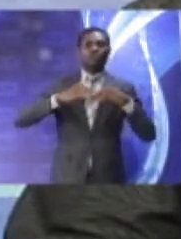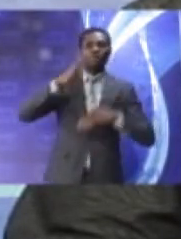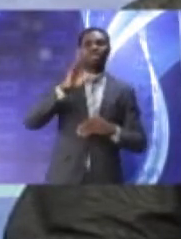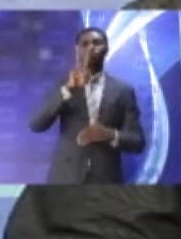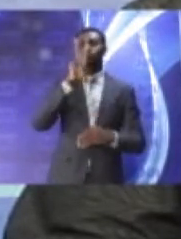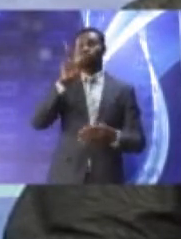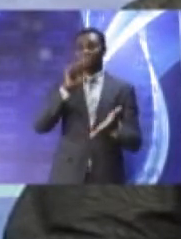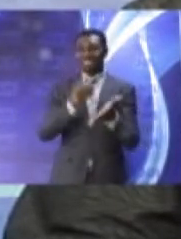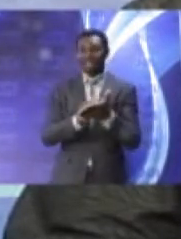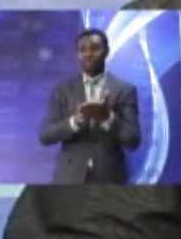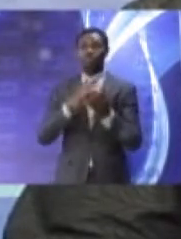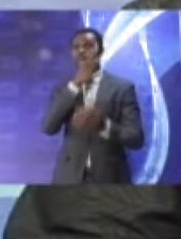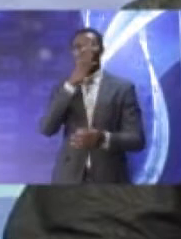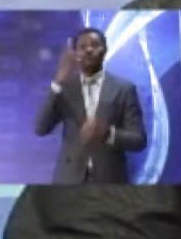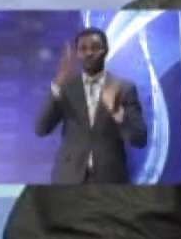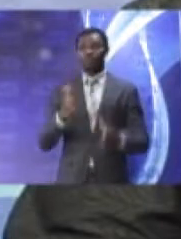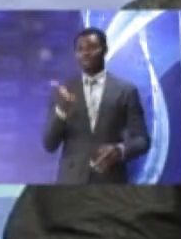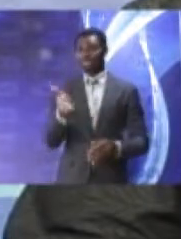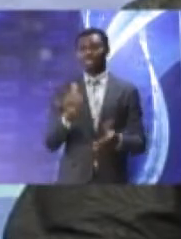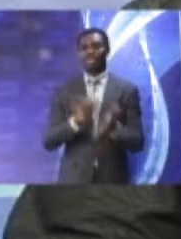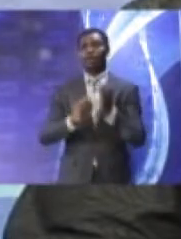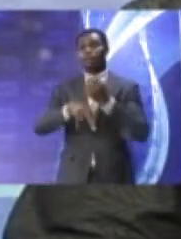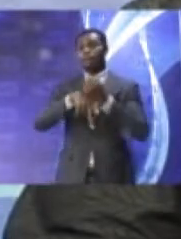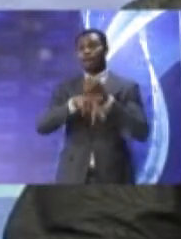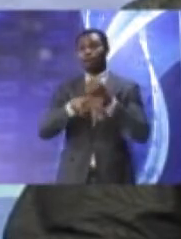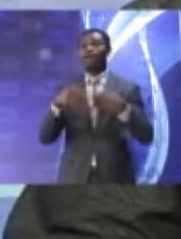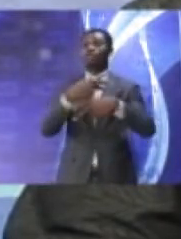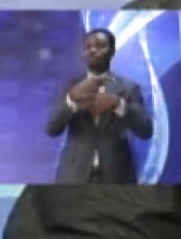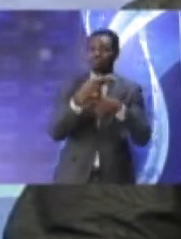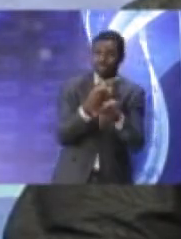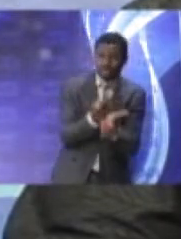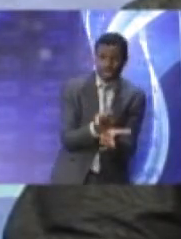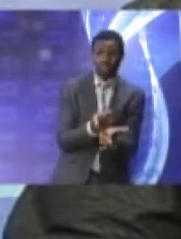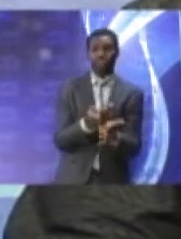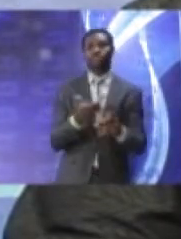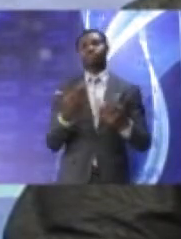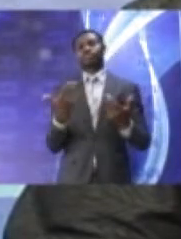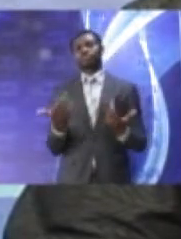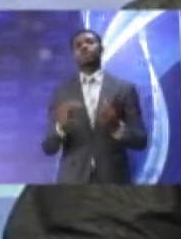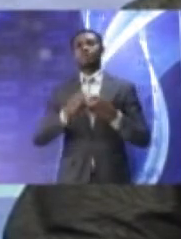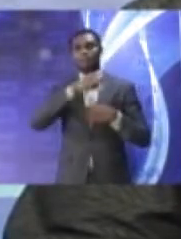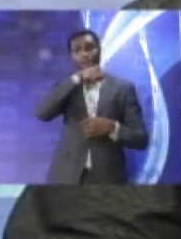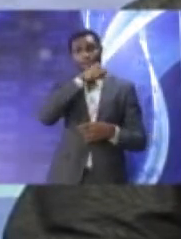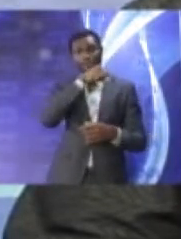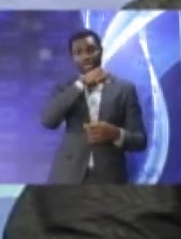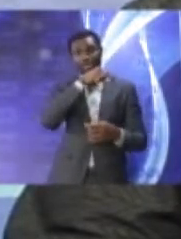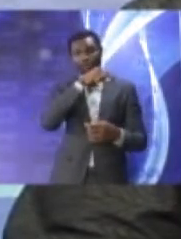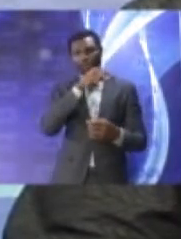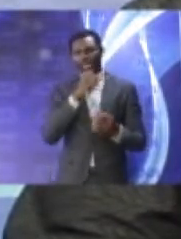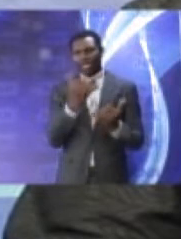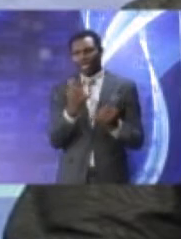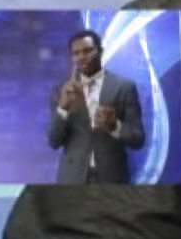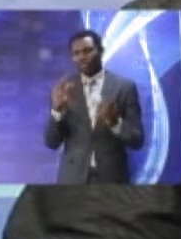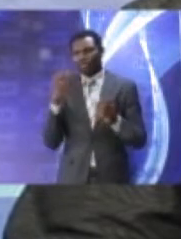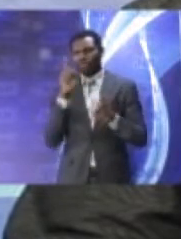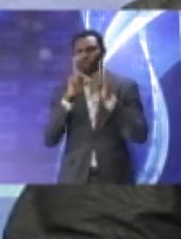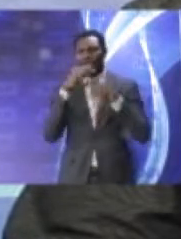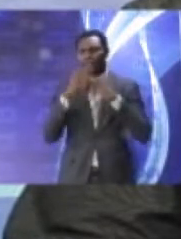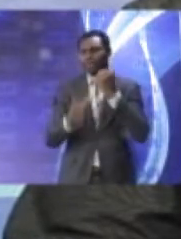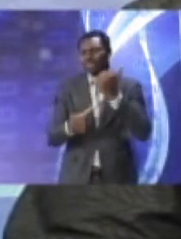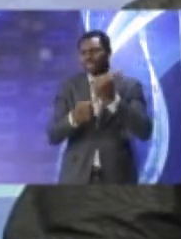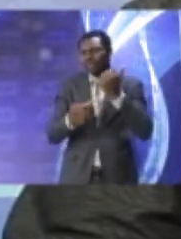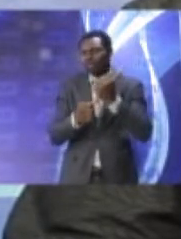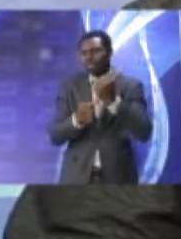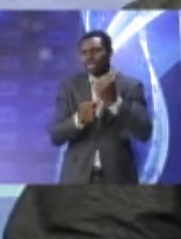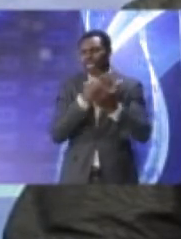farmers there into primary production. And if they're into primary production and you're looking at the secondary economic impact of their